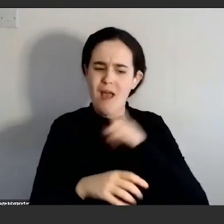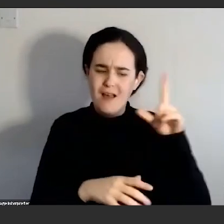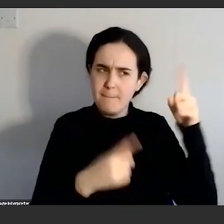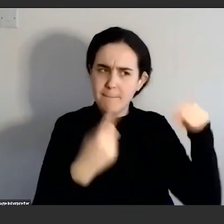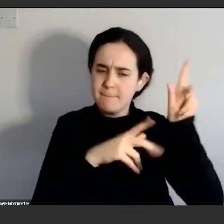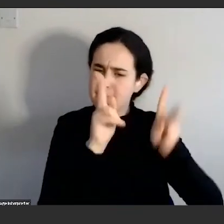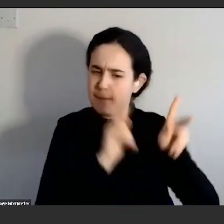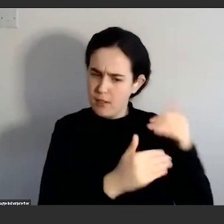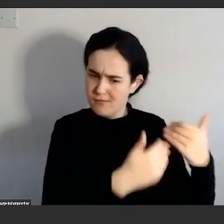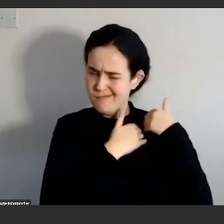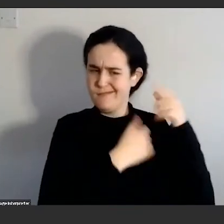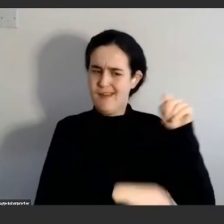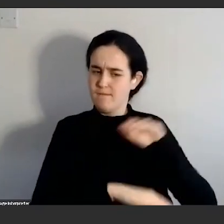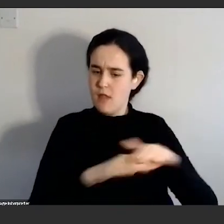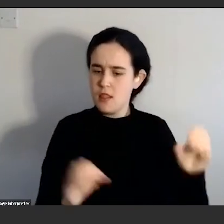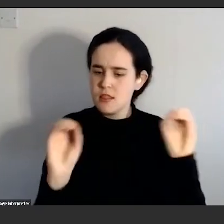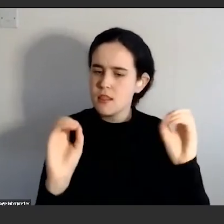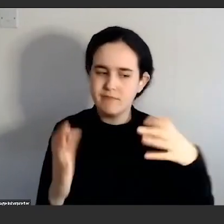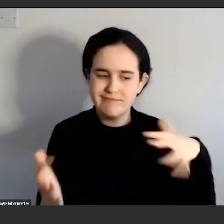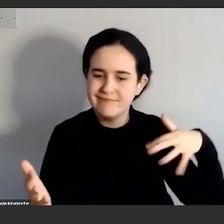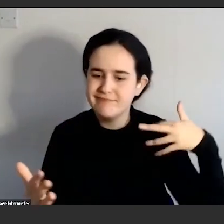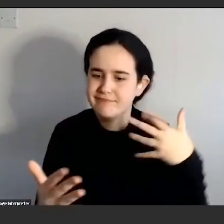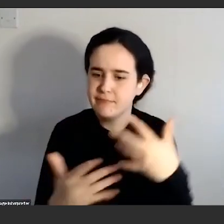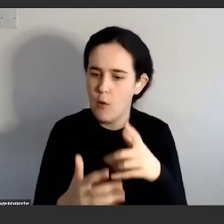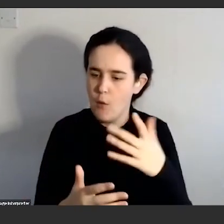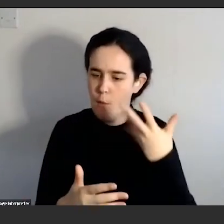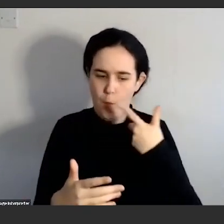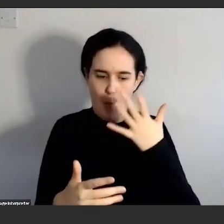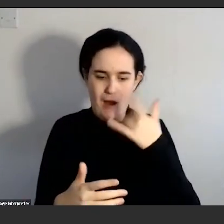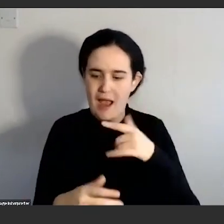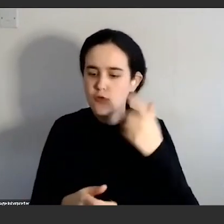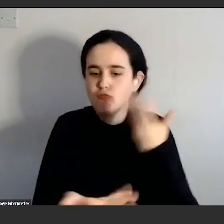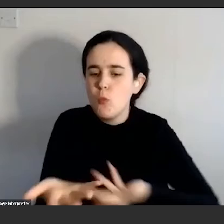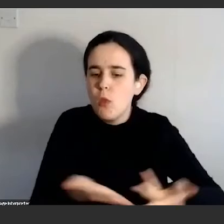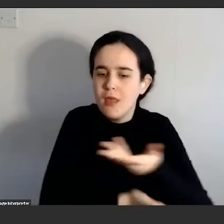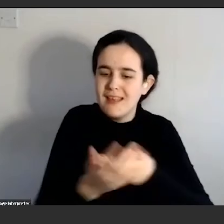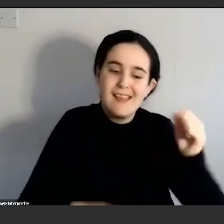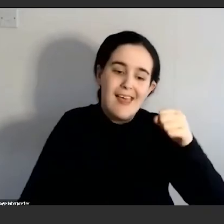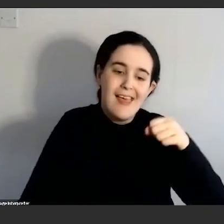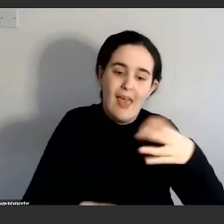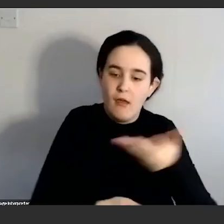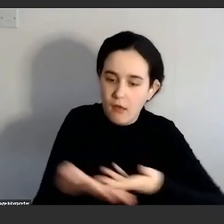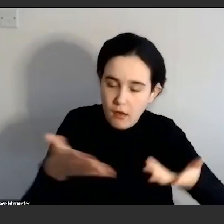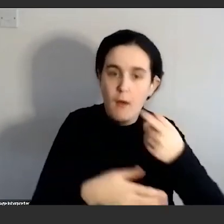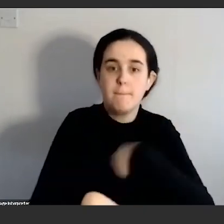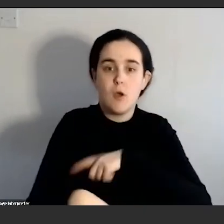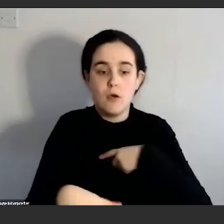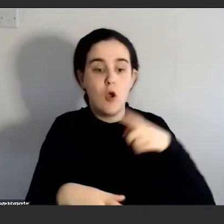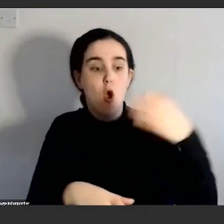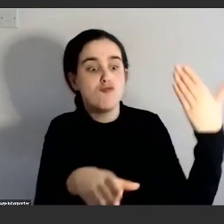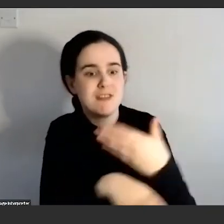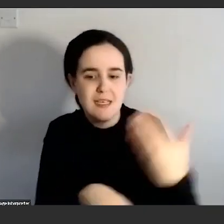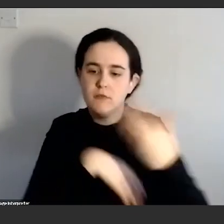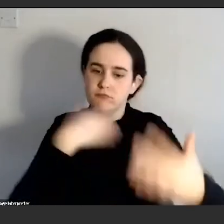also government. Dom, bring us home. What is missing in this disability inclusion advocacy that we're not